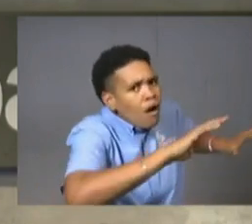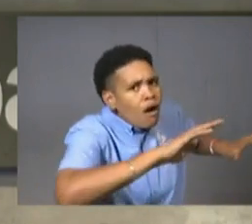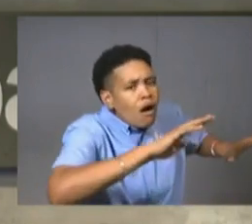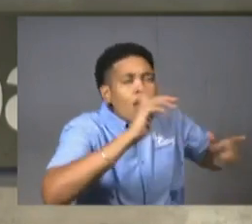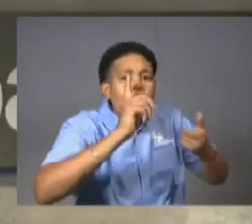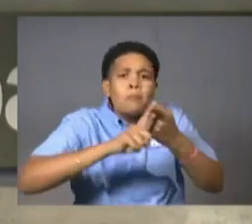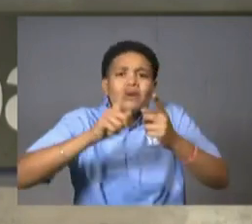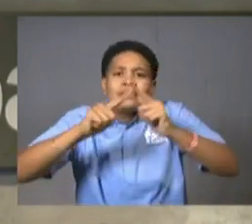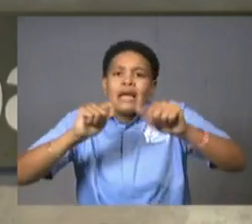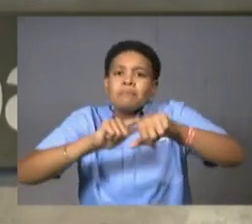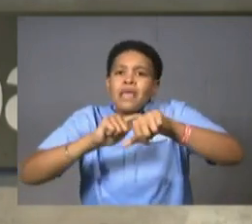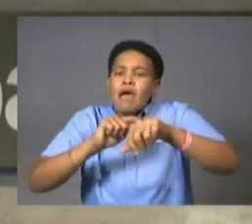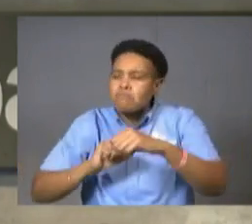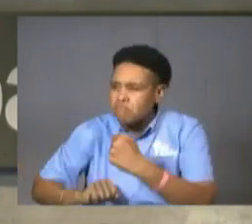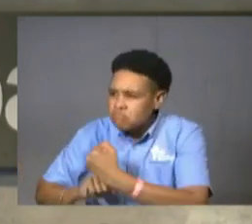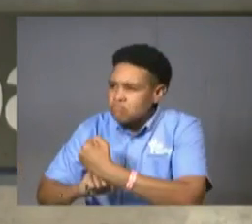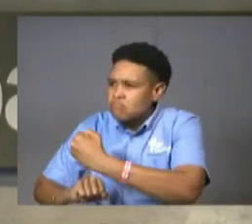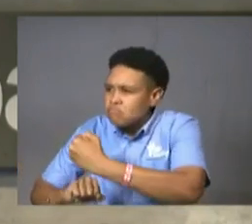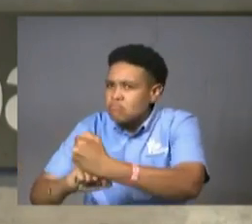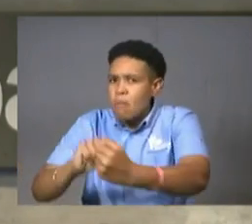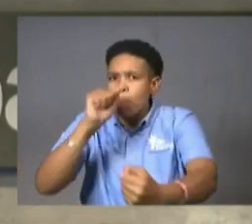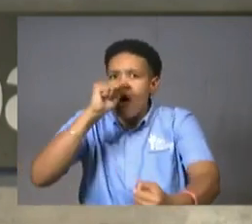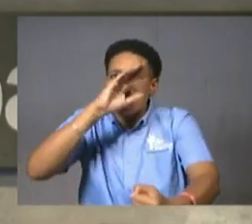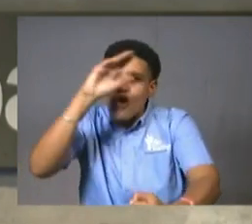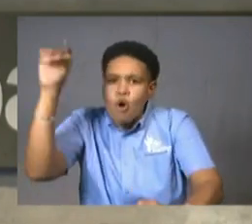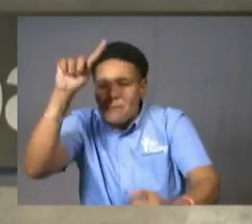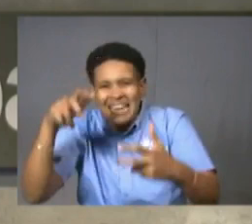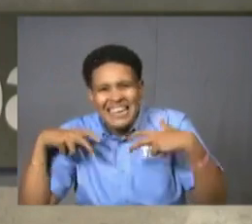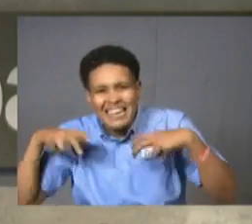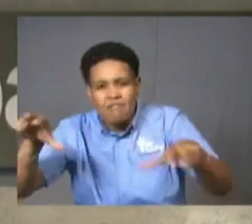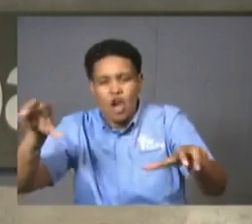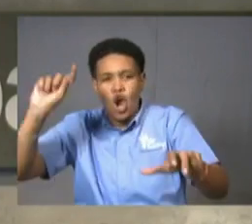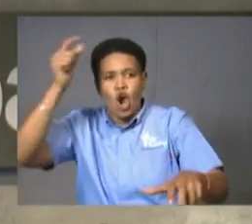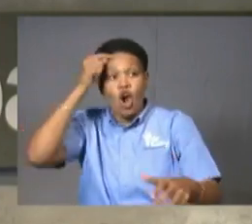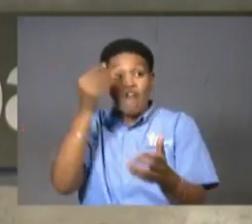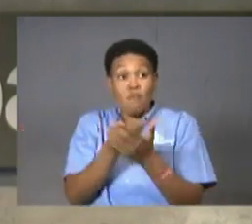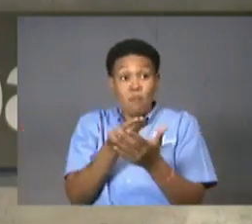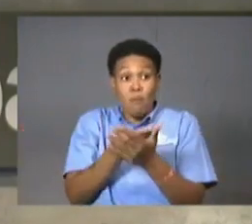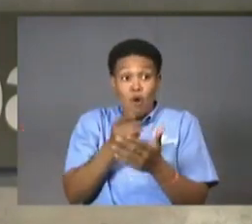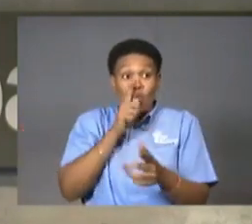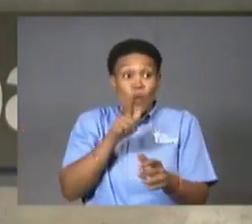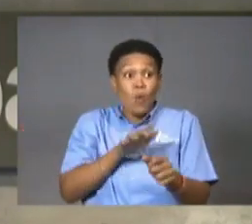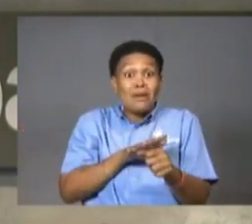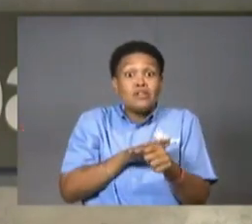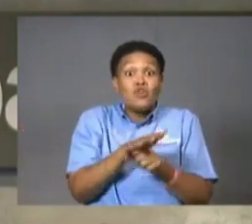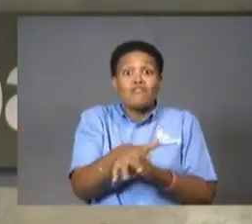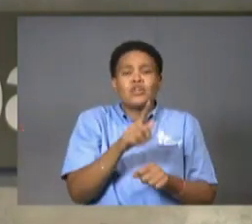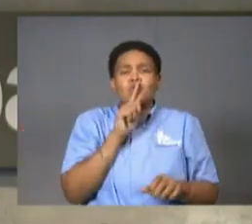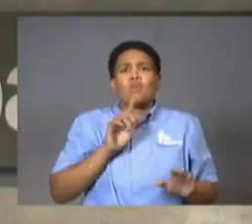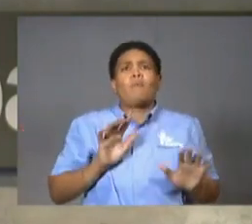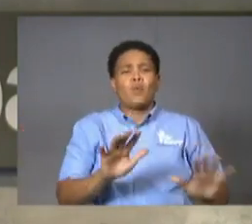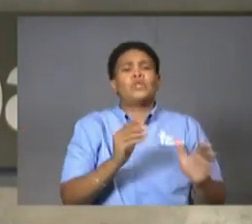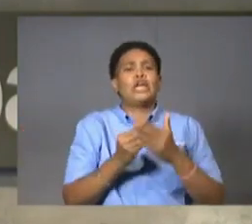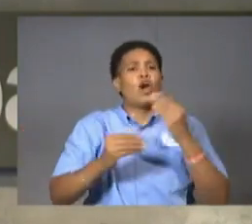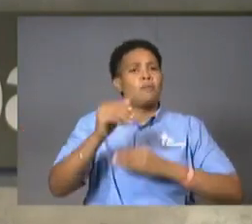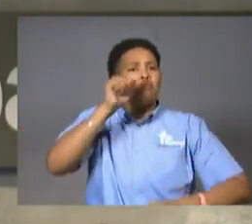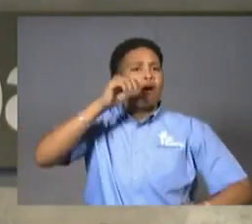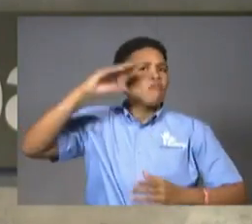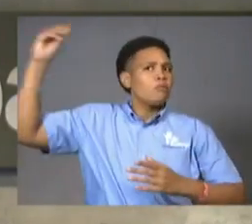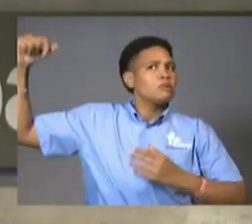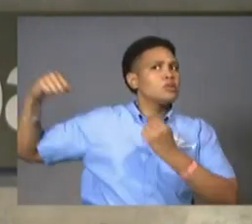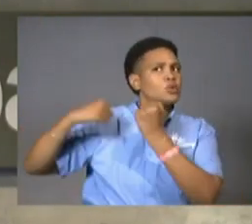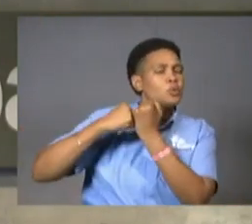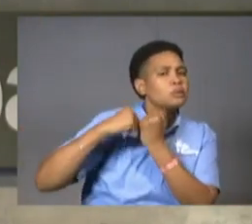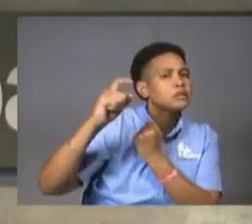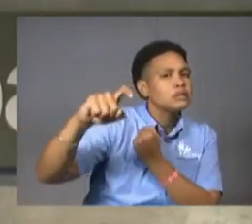mobilizing private sector investment, as government revenues will not be sufficient to carry the economy. We will invest in